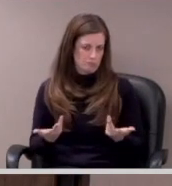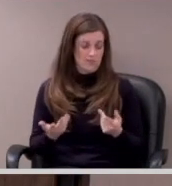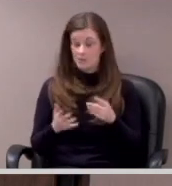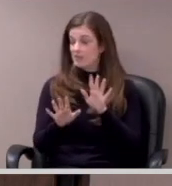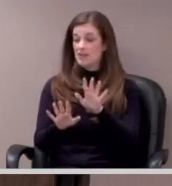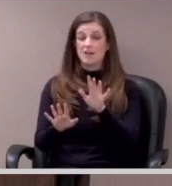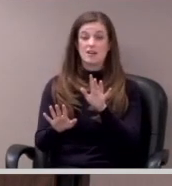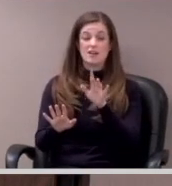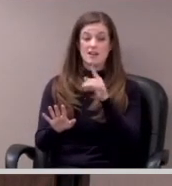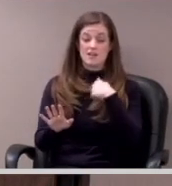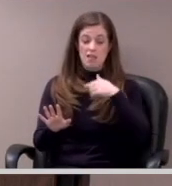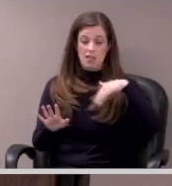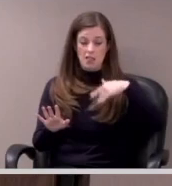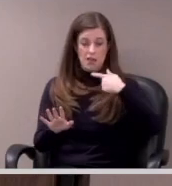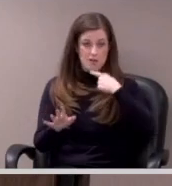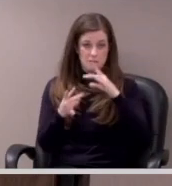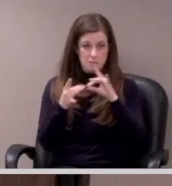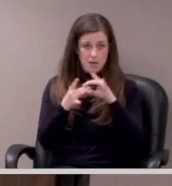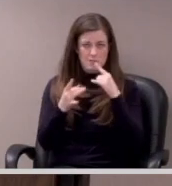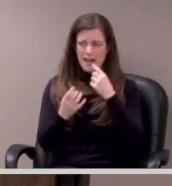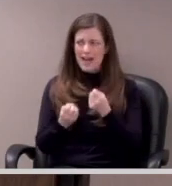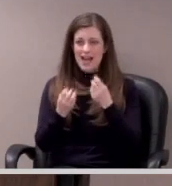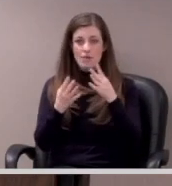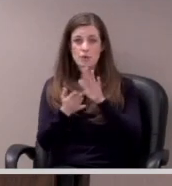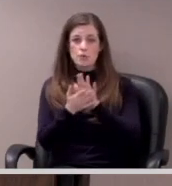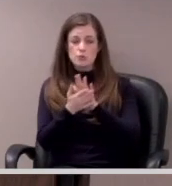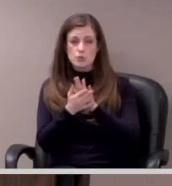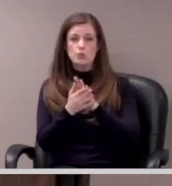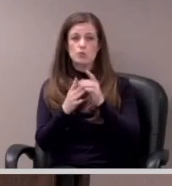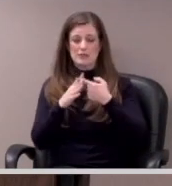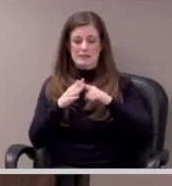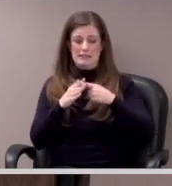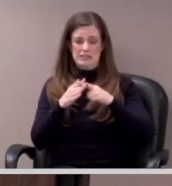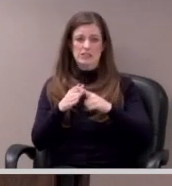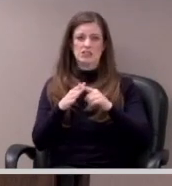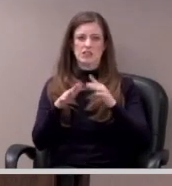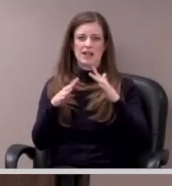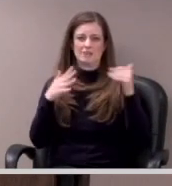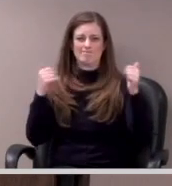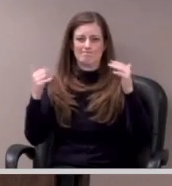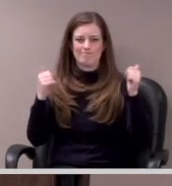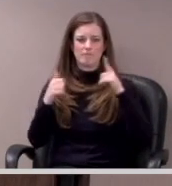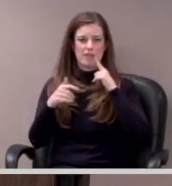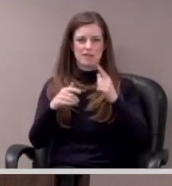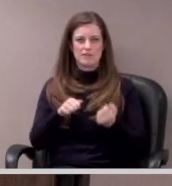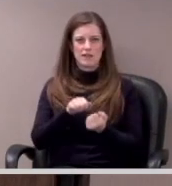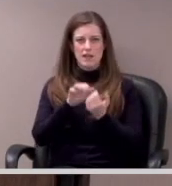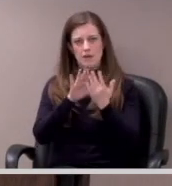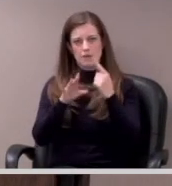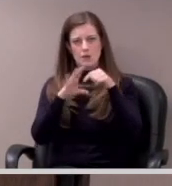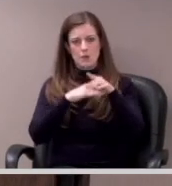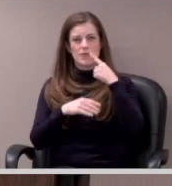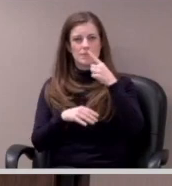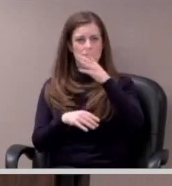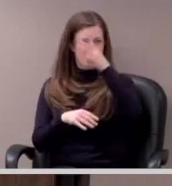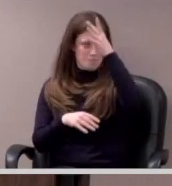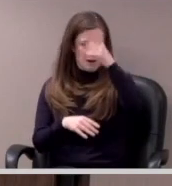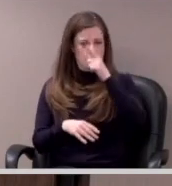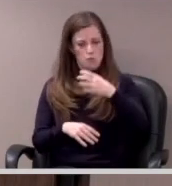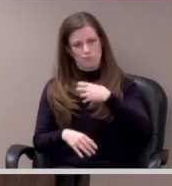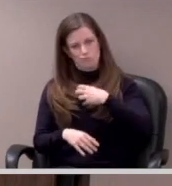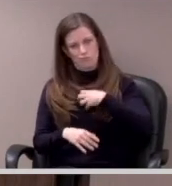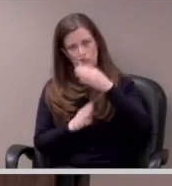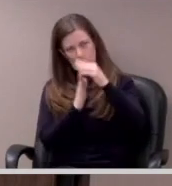Not to mention, we don't know how many of those school-initiated exits were held up, considering parents have access to an appeals process through the Office of Options and